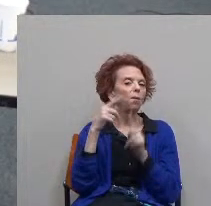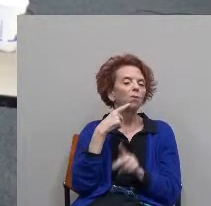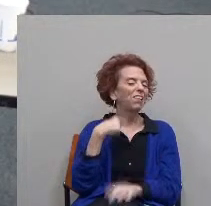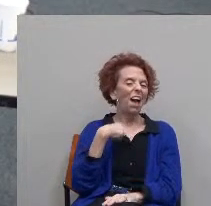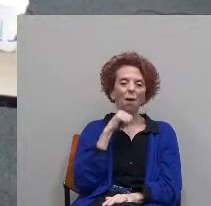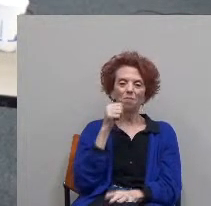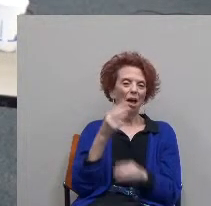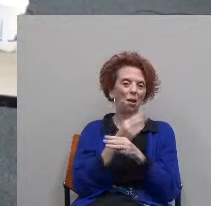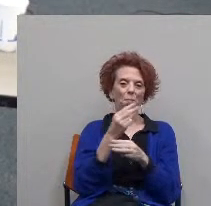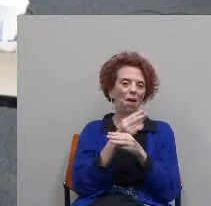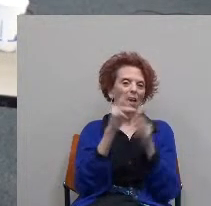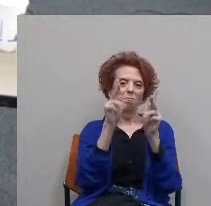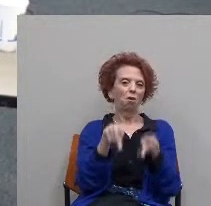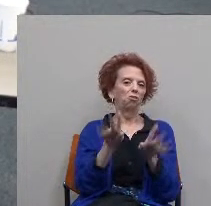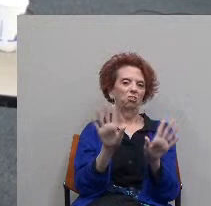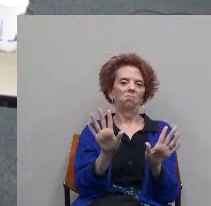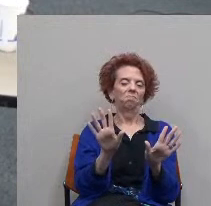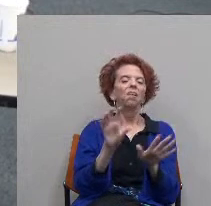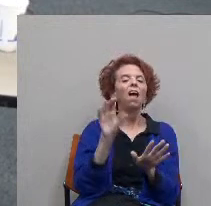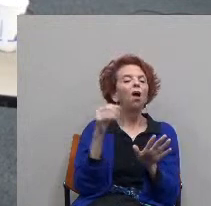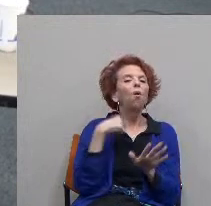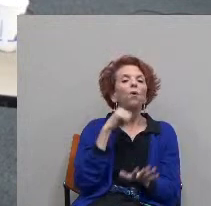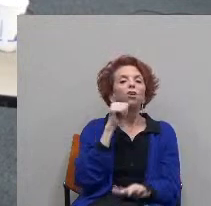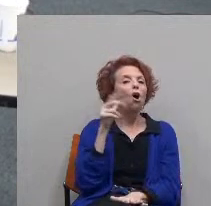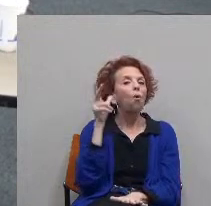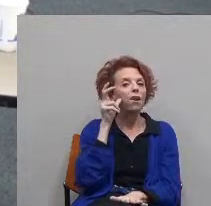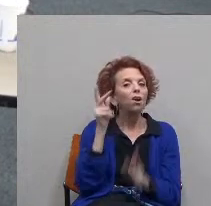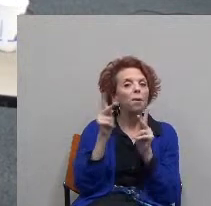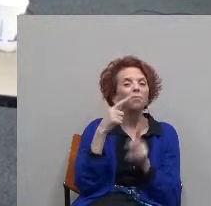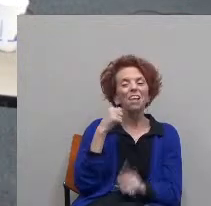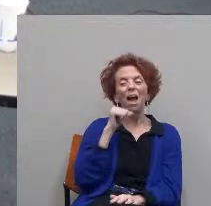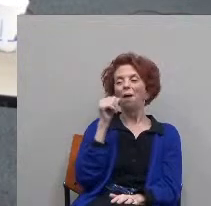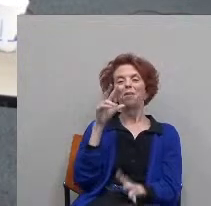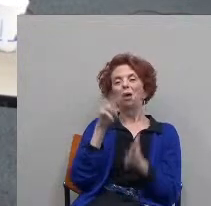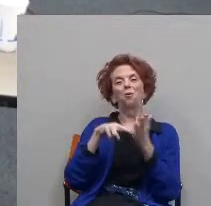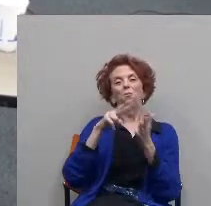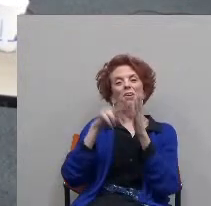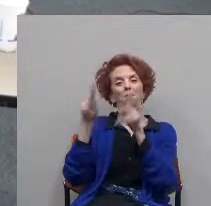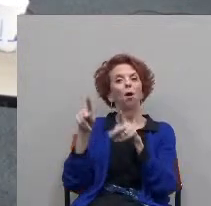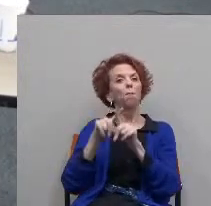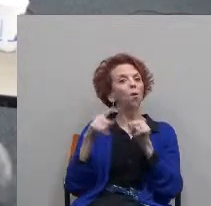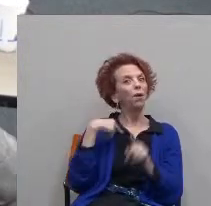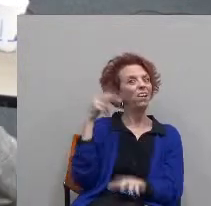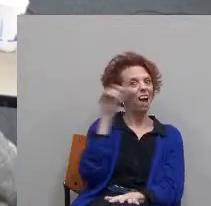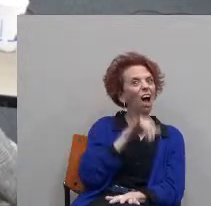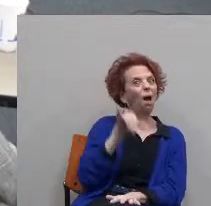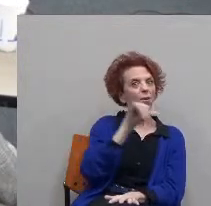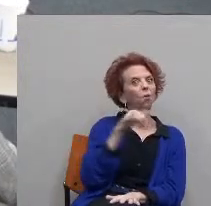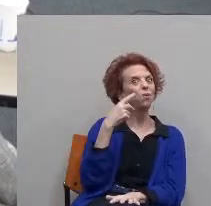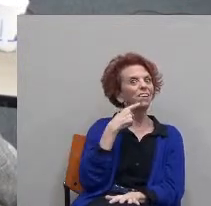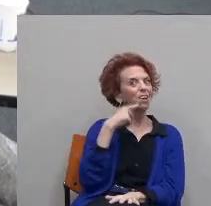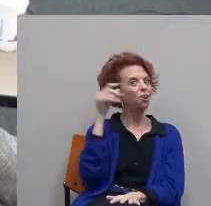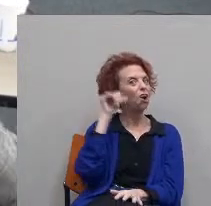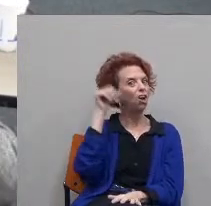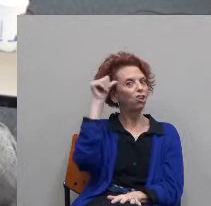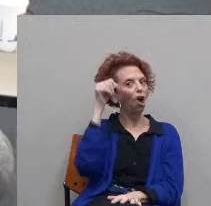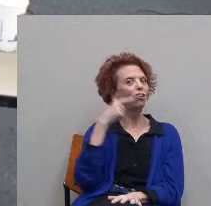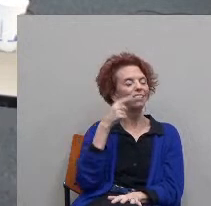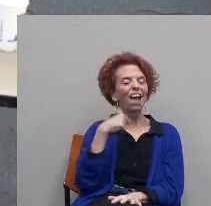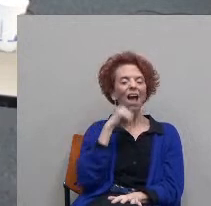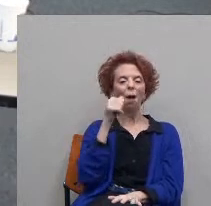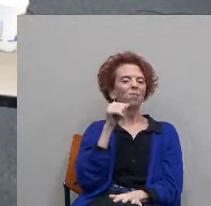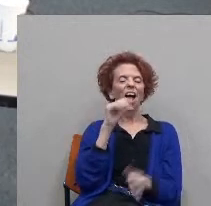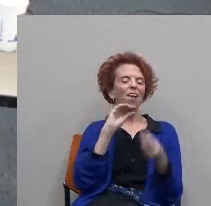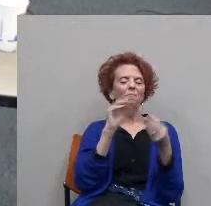not a math person. We don't hear people say I'm not a reading person, but it's really common to hear even adults say I'm not a math person, I don't